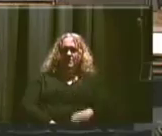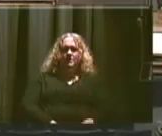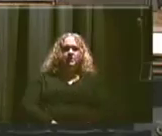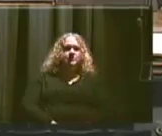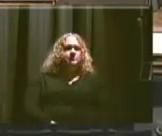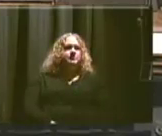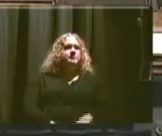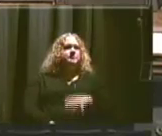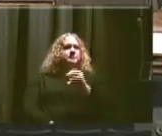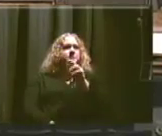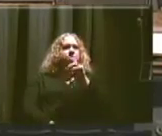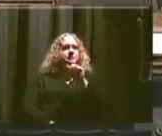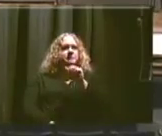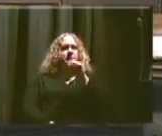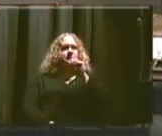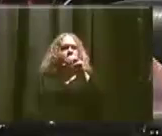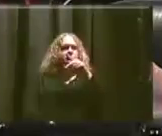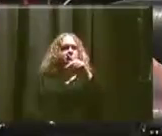Ms. Porter.